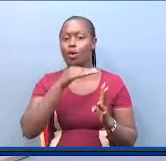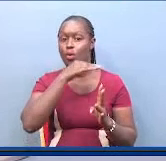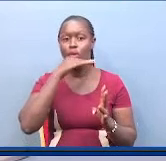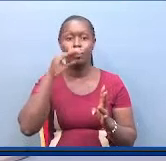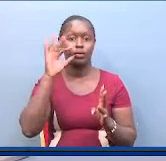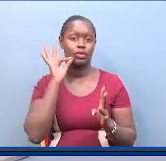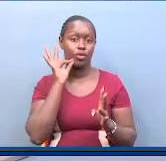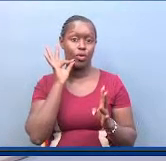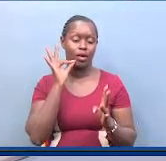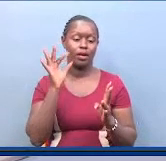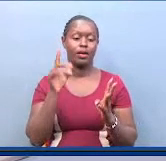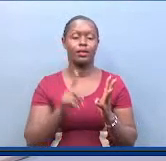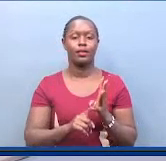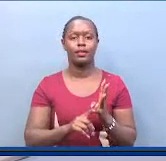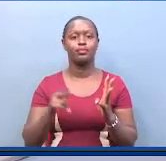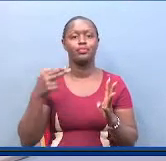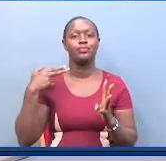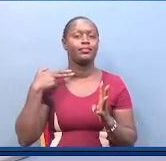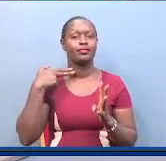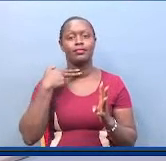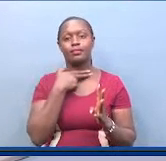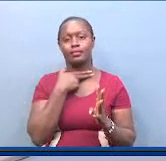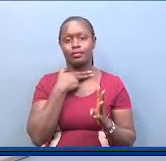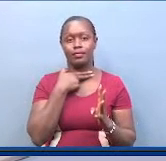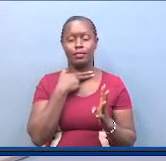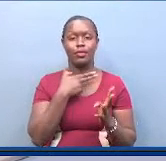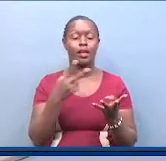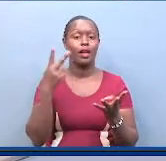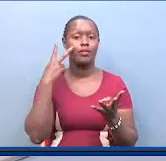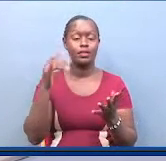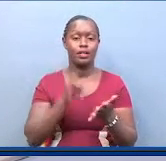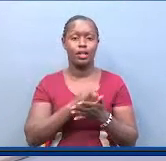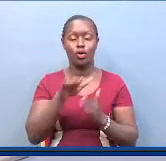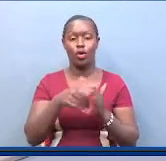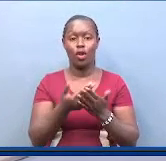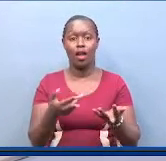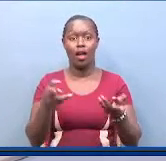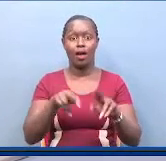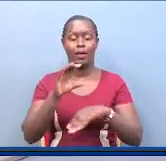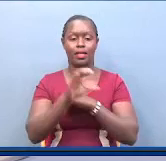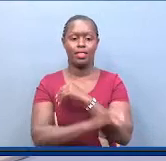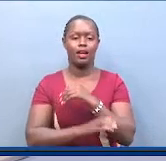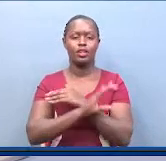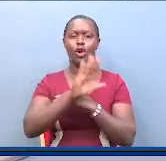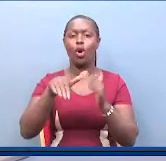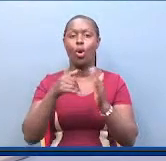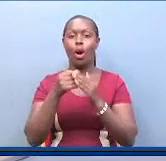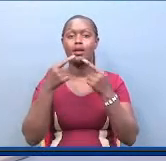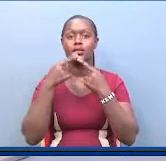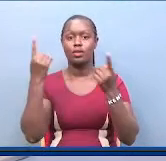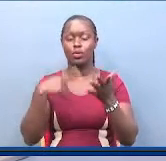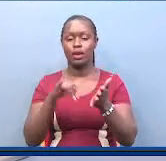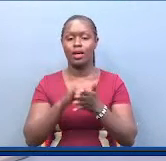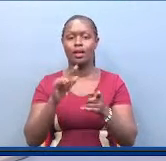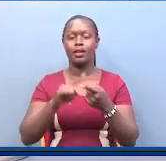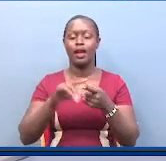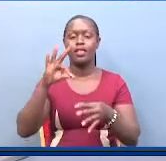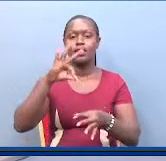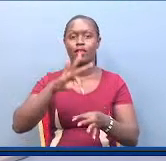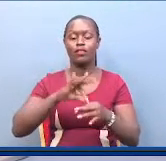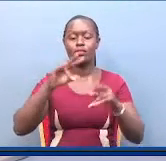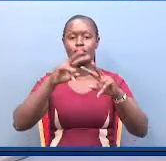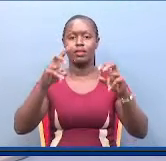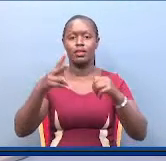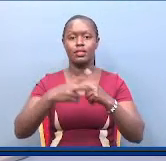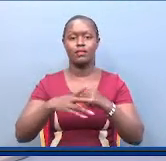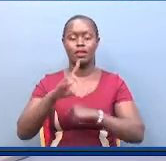Professor George Wajakoya, and Agano's David Moure, crisscross the country, intensifying their vote hunt mission